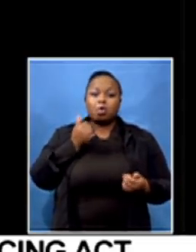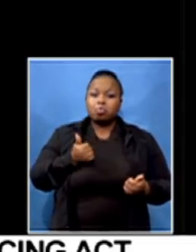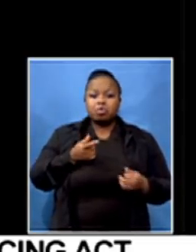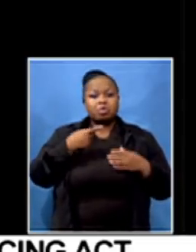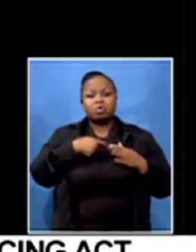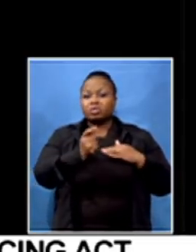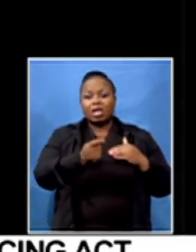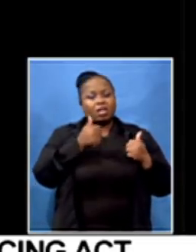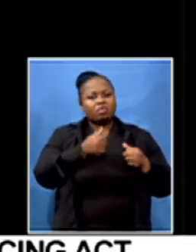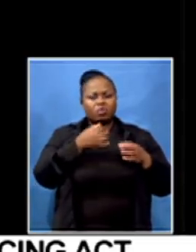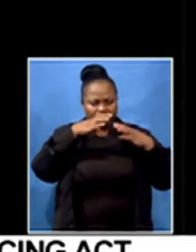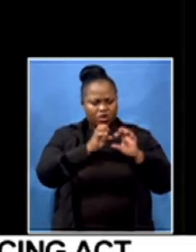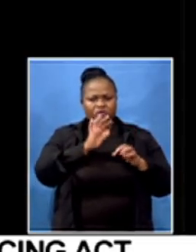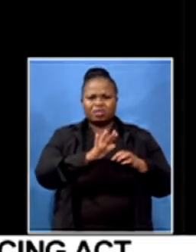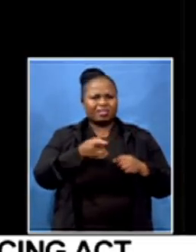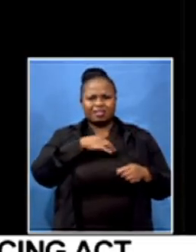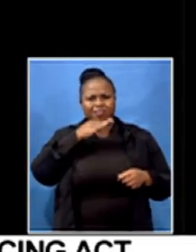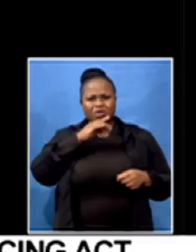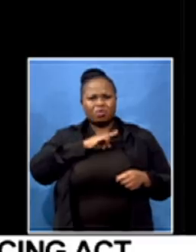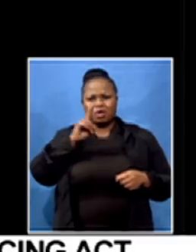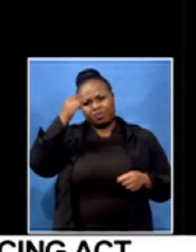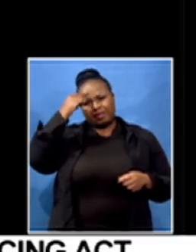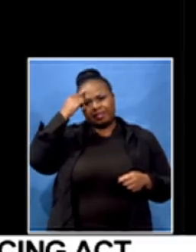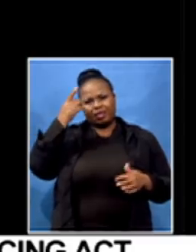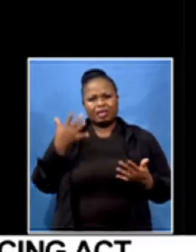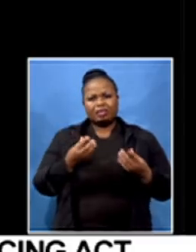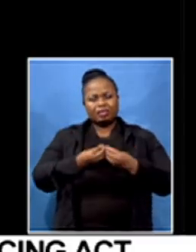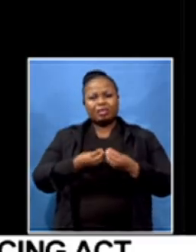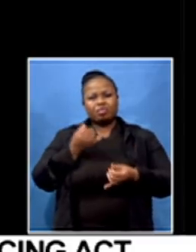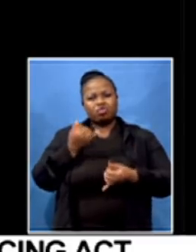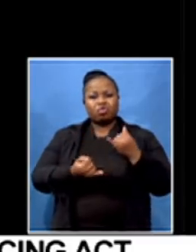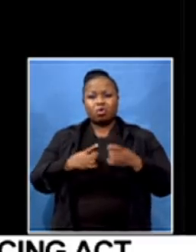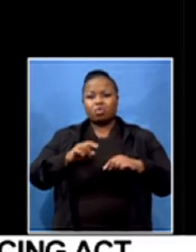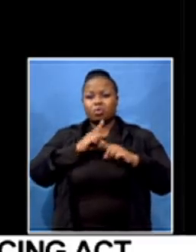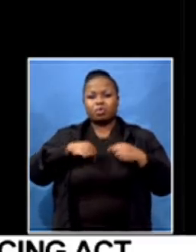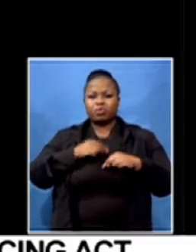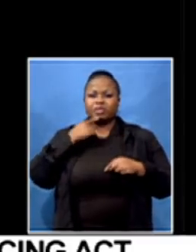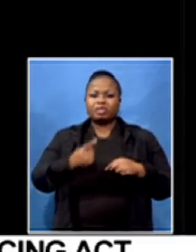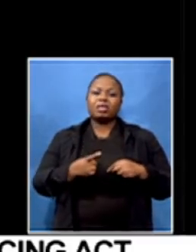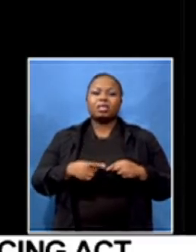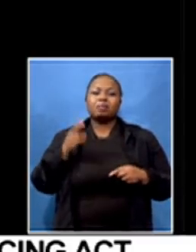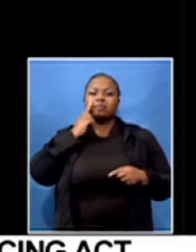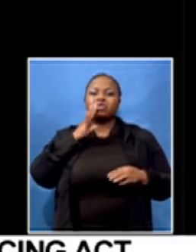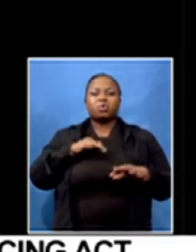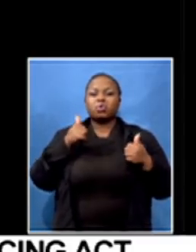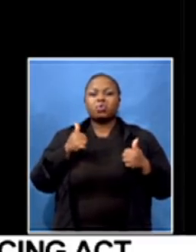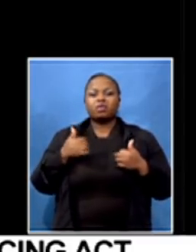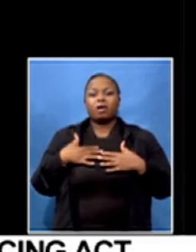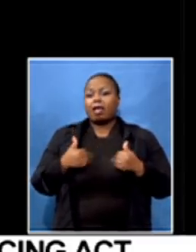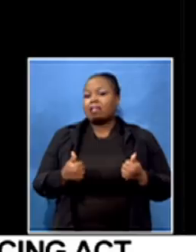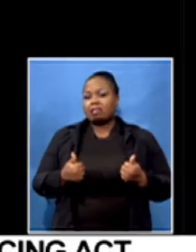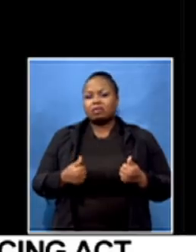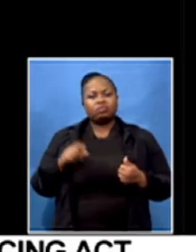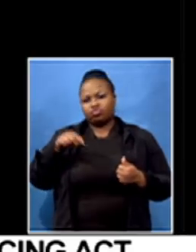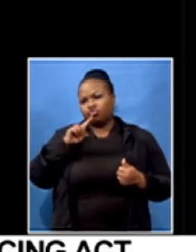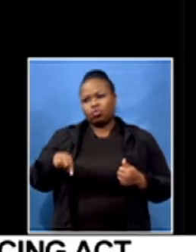on that basis. But not deal with it because we think that there's something wrong if we say that tobacco is not good for anybody's health. It isn't. So